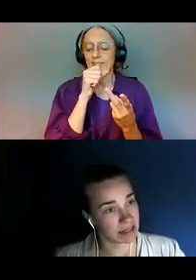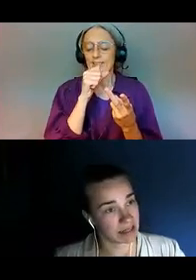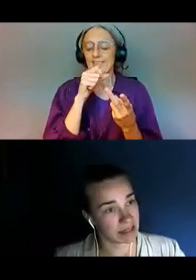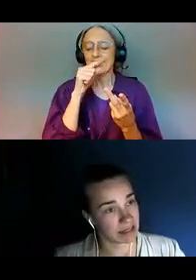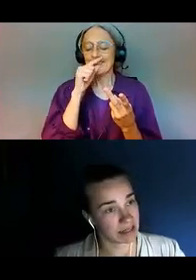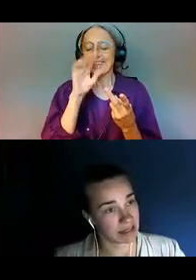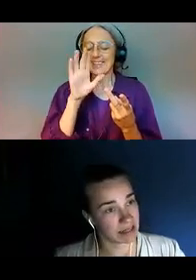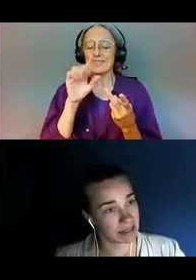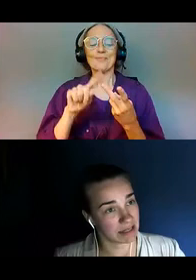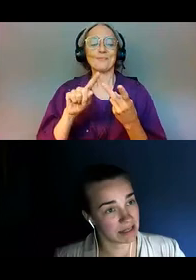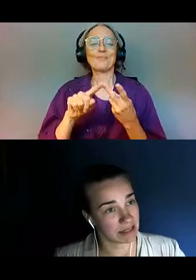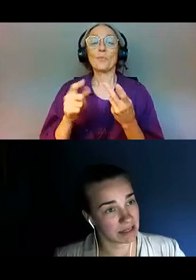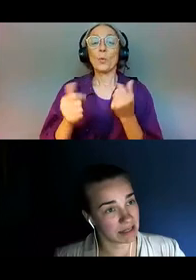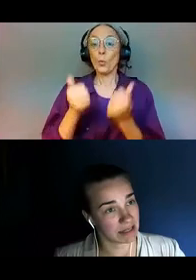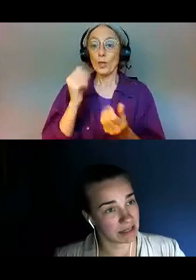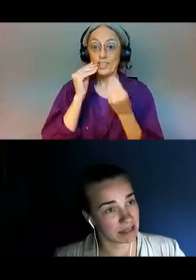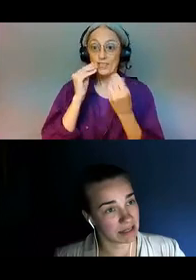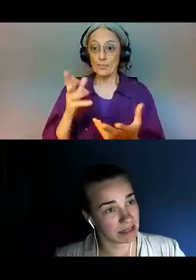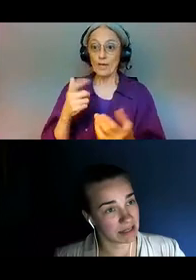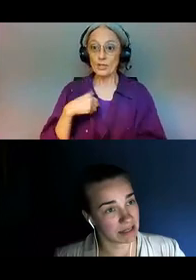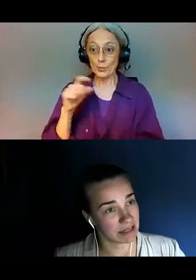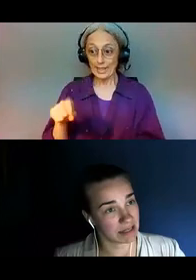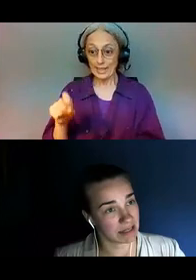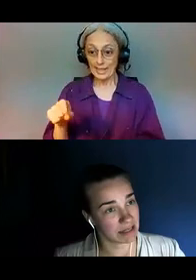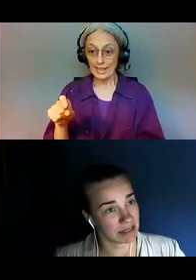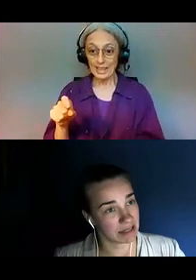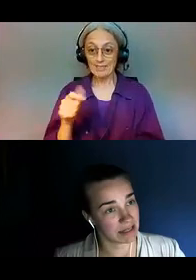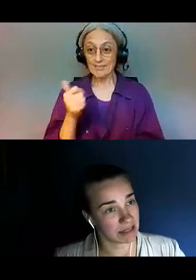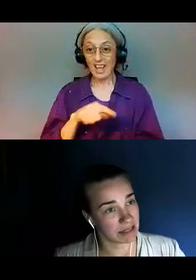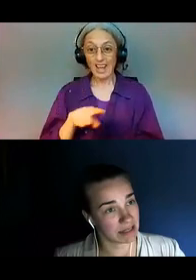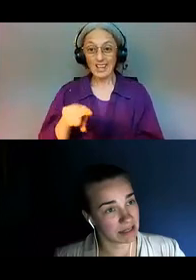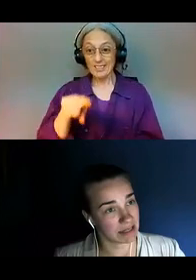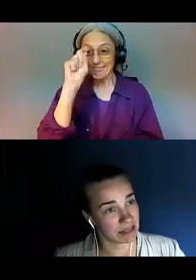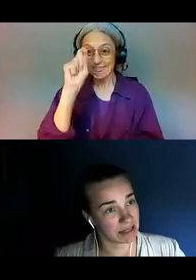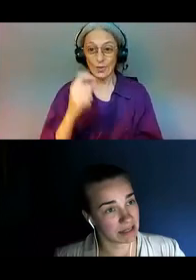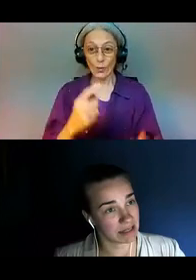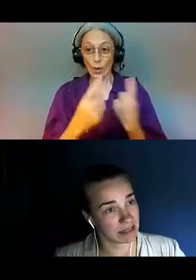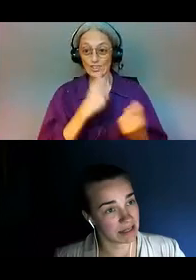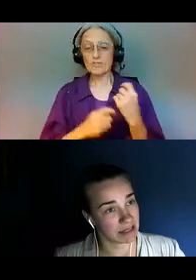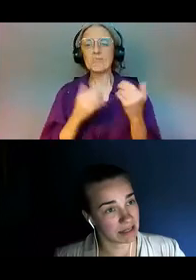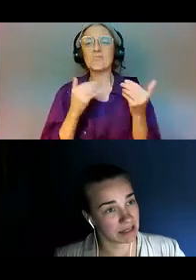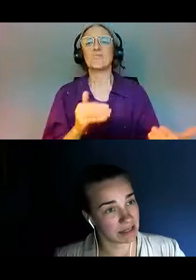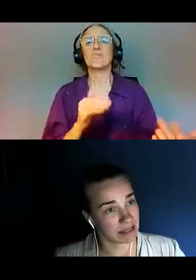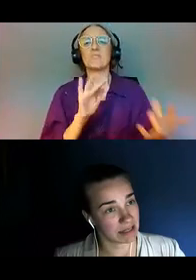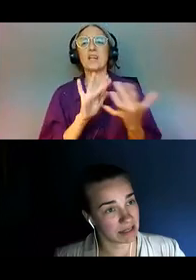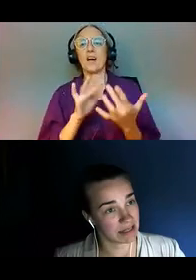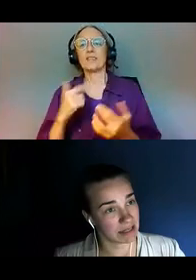are asking for, please reach out to us and we will help you